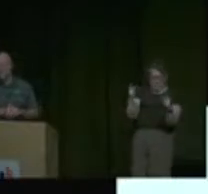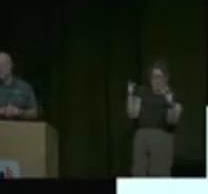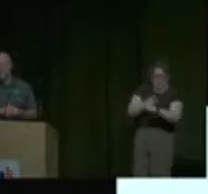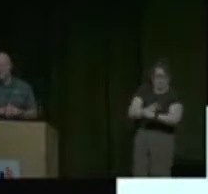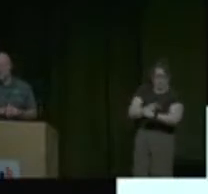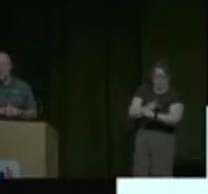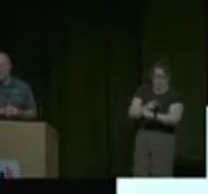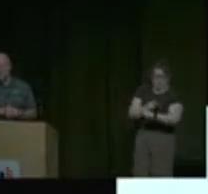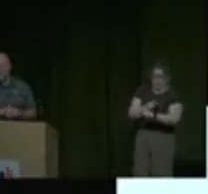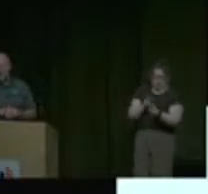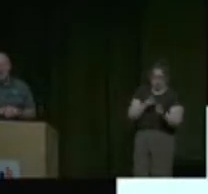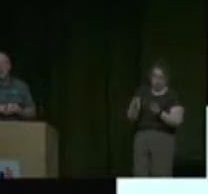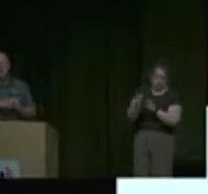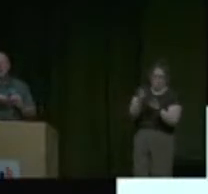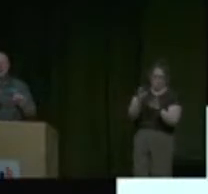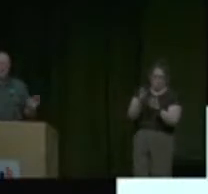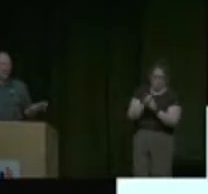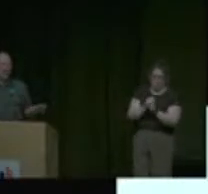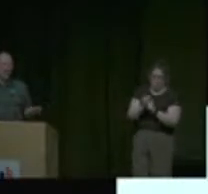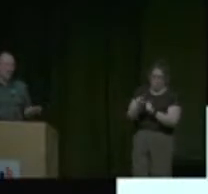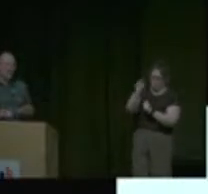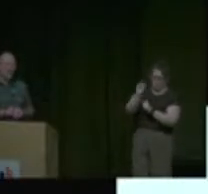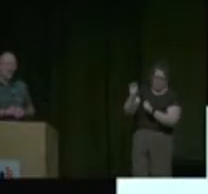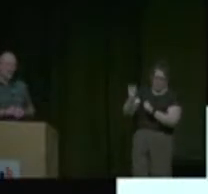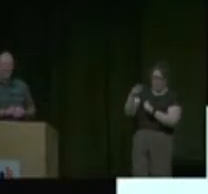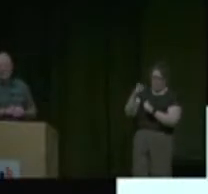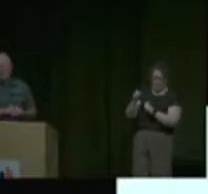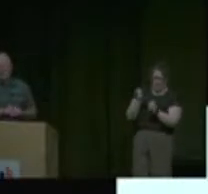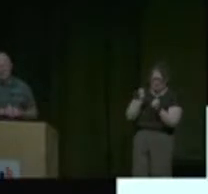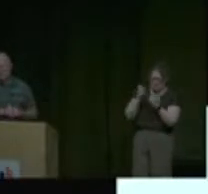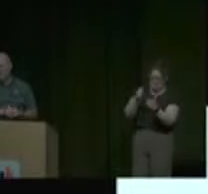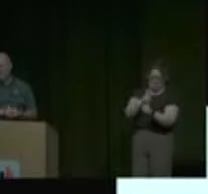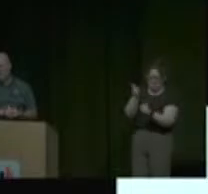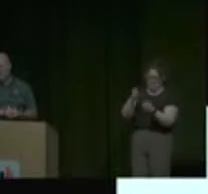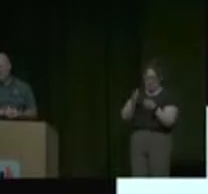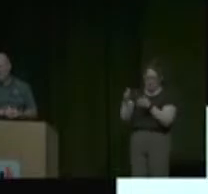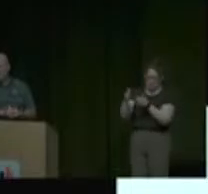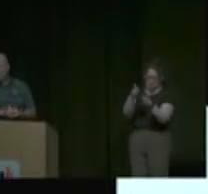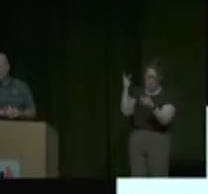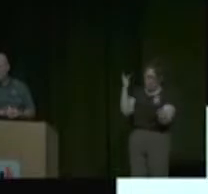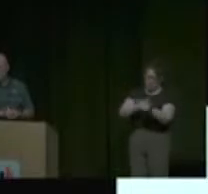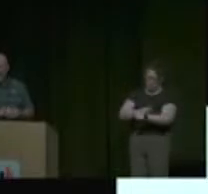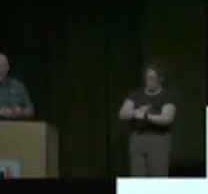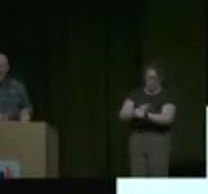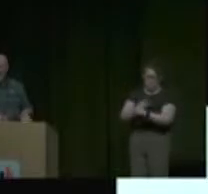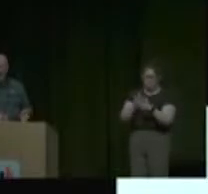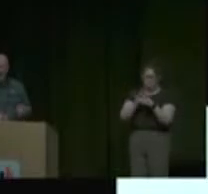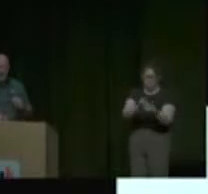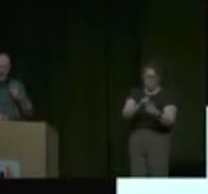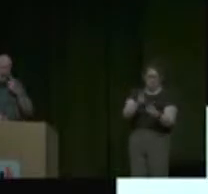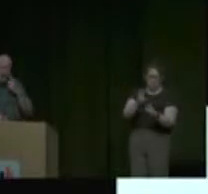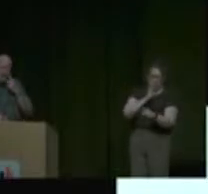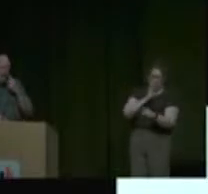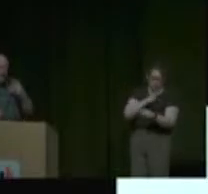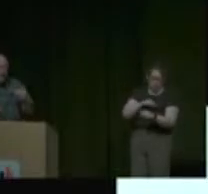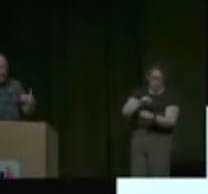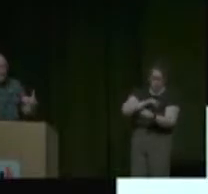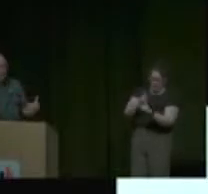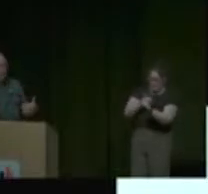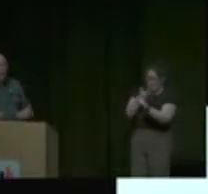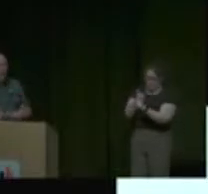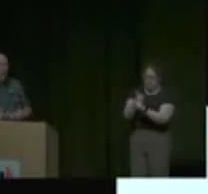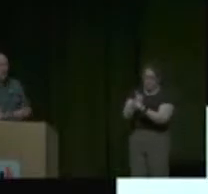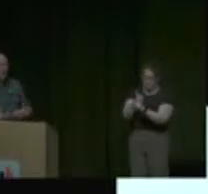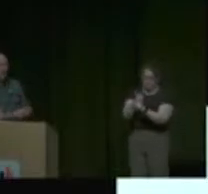Northeast Ohio. We had a whole bunch that were way, way worse in water quality and impacts, because what